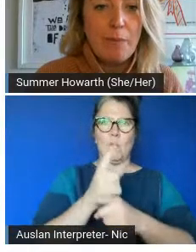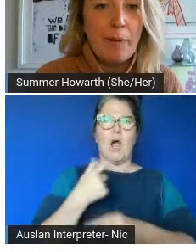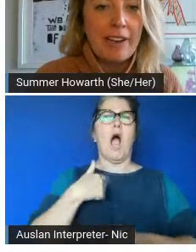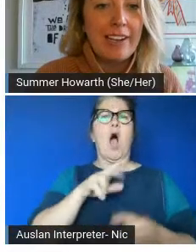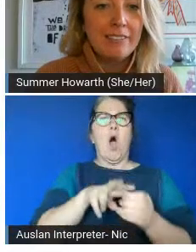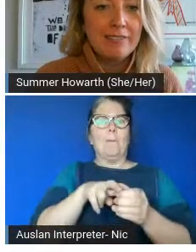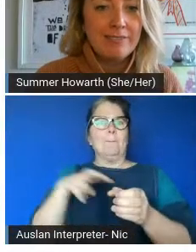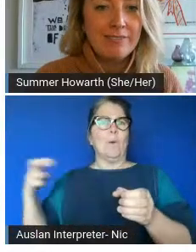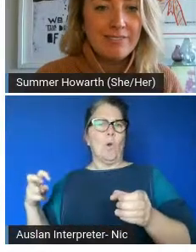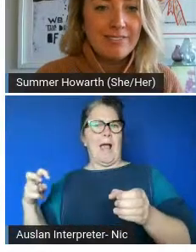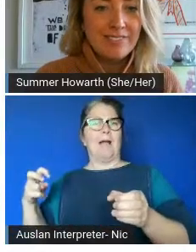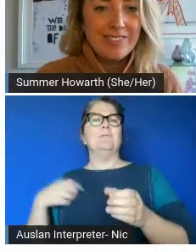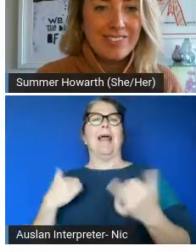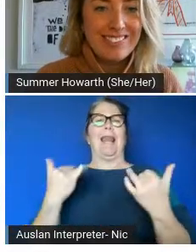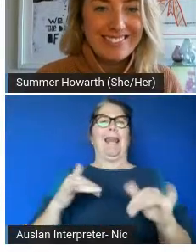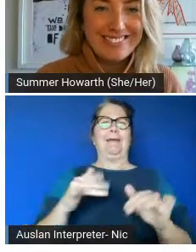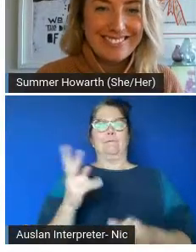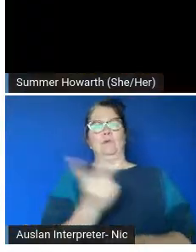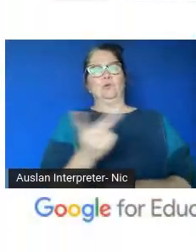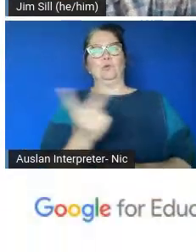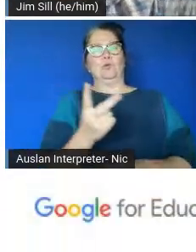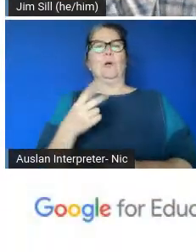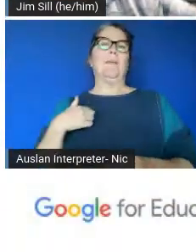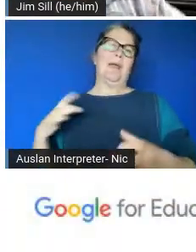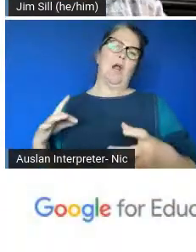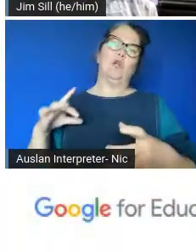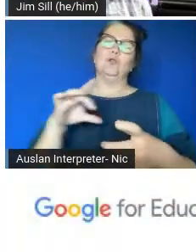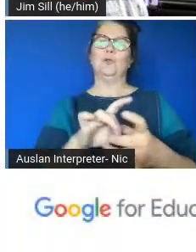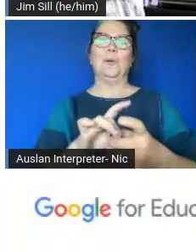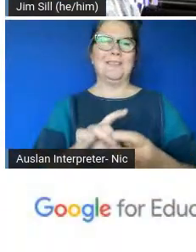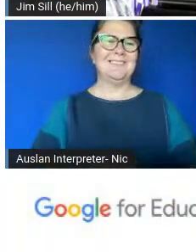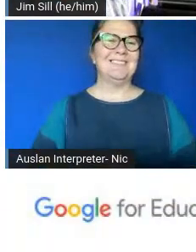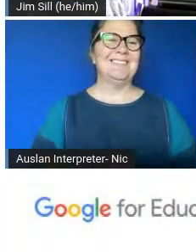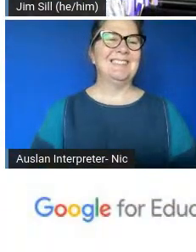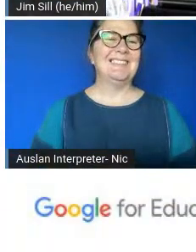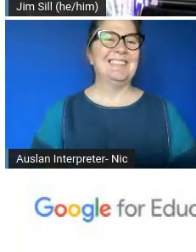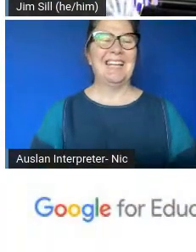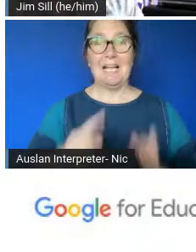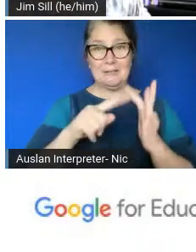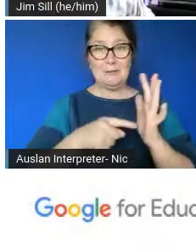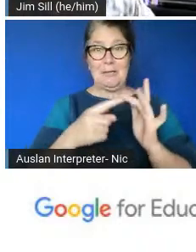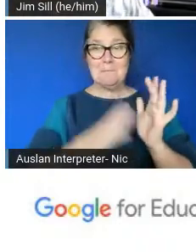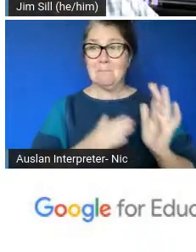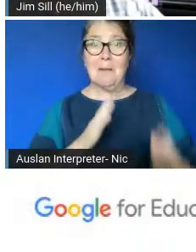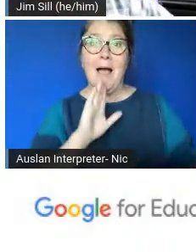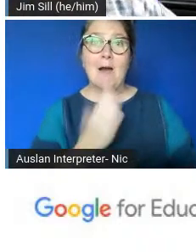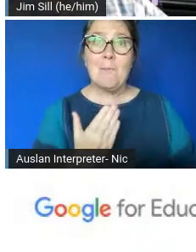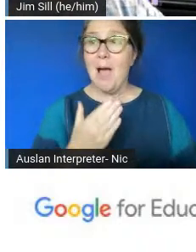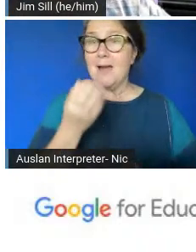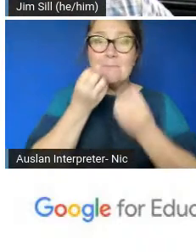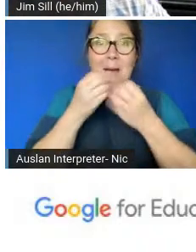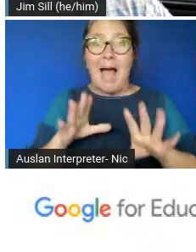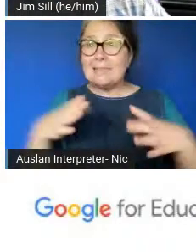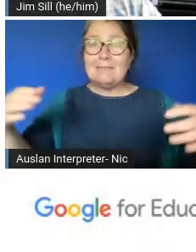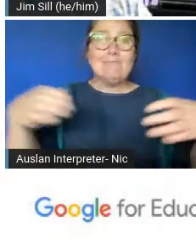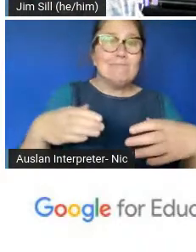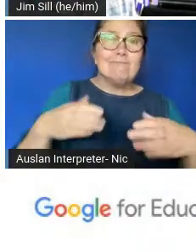and I'll jump back in. Oh, it could be a party if we wanted to be. So it's Jim, so good,